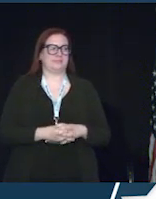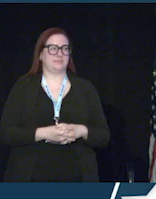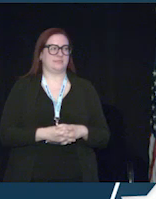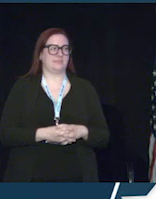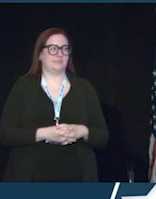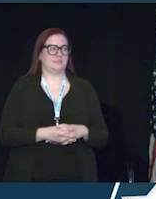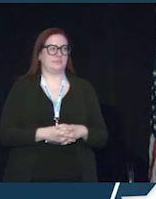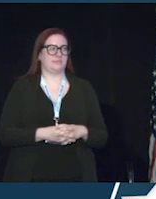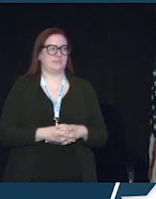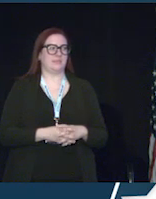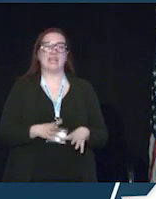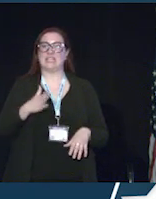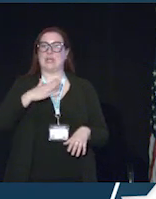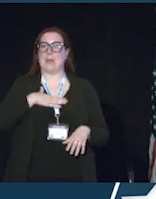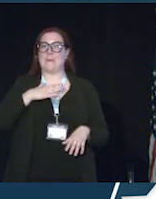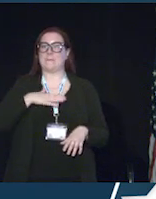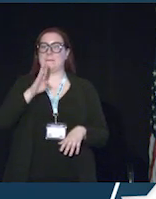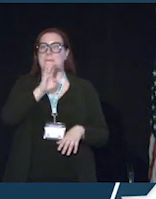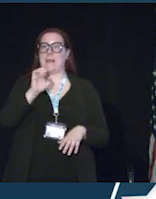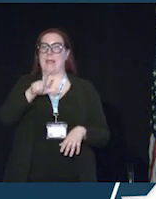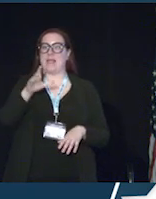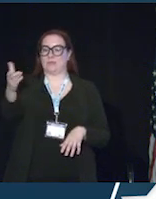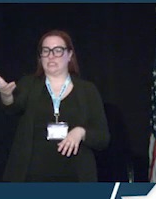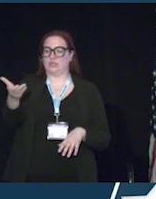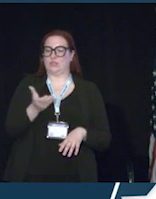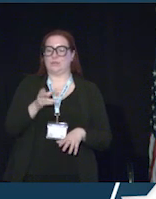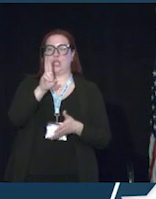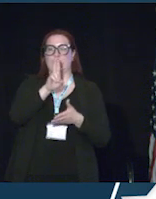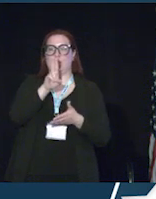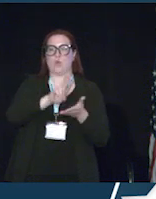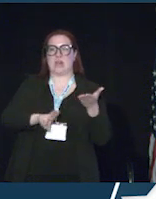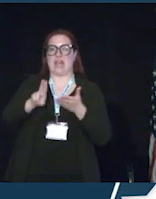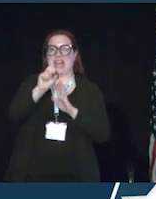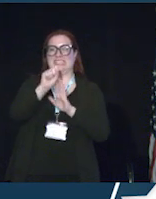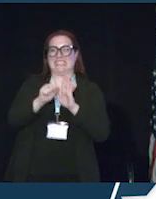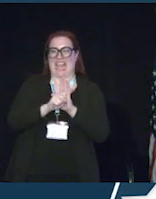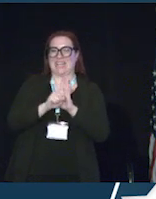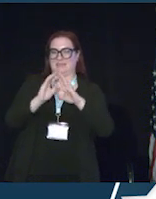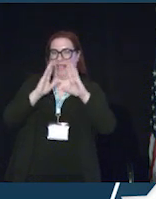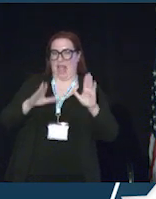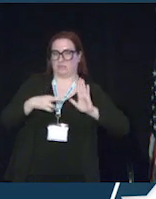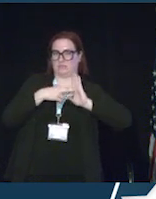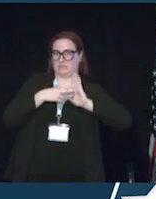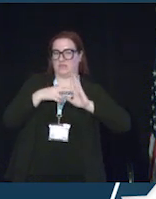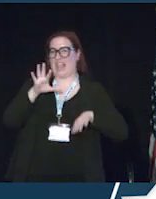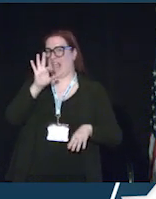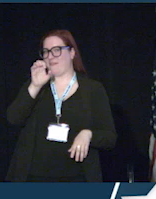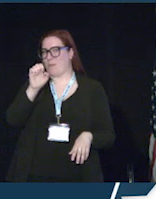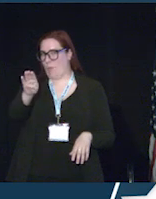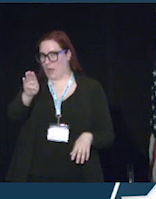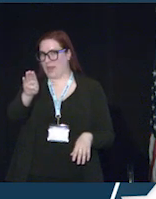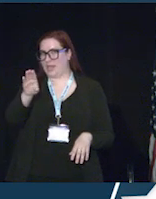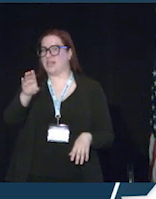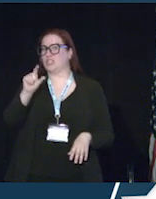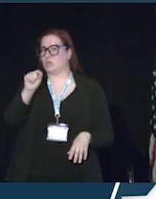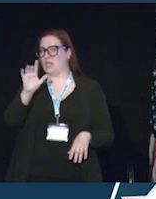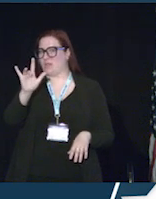My bill was introduced into the United States House of Representatives in February, and in